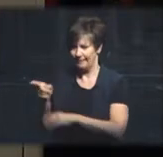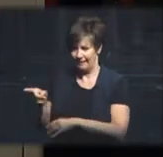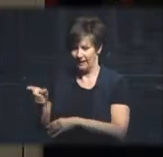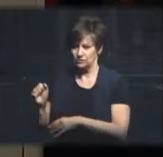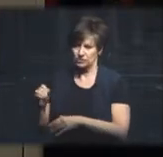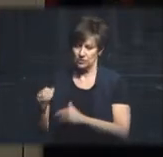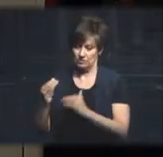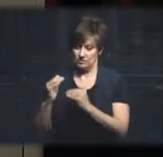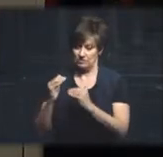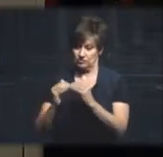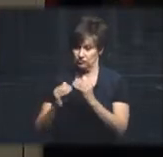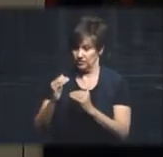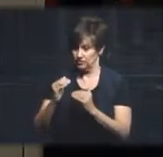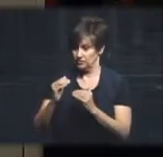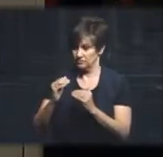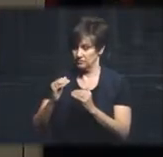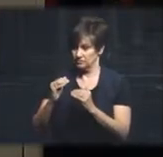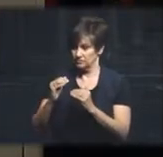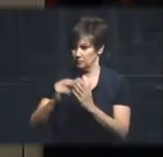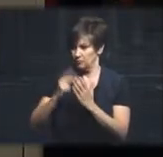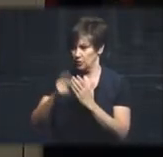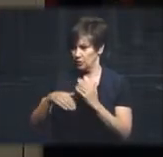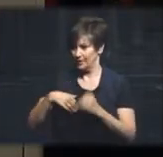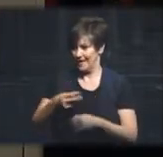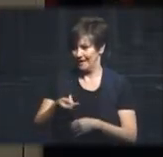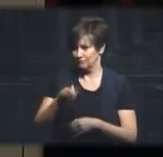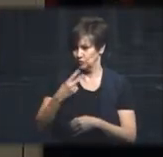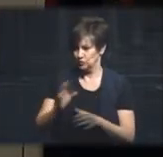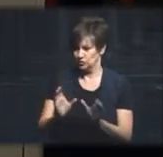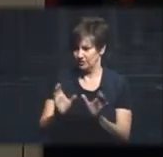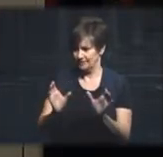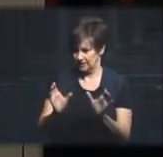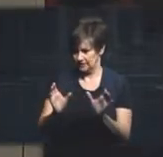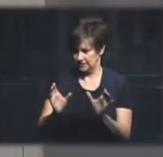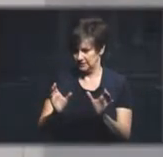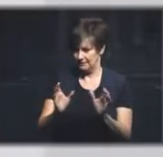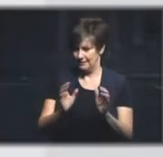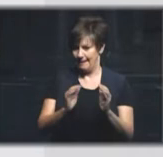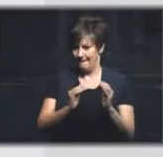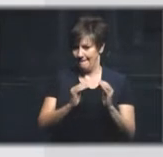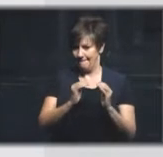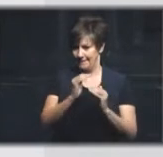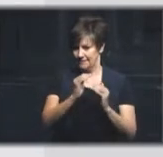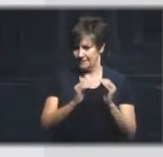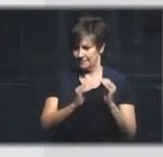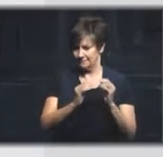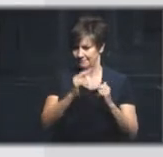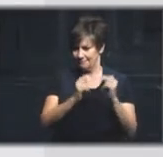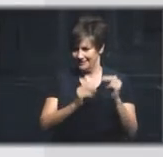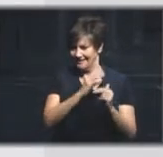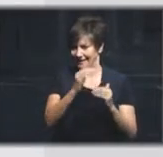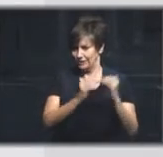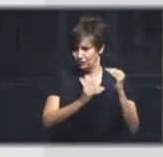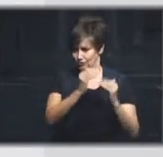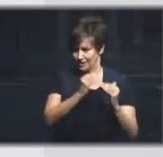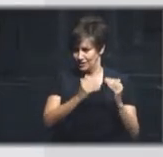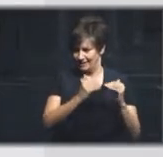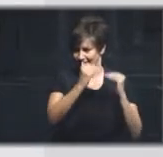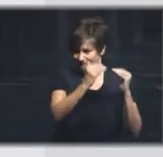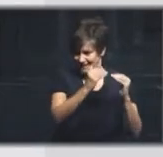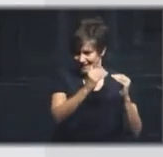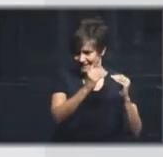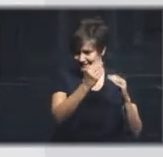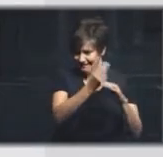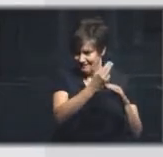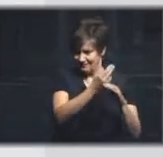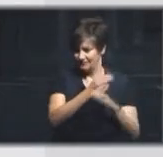the construction program will consist of two certificates, the Building and Construction Advanced Applications and Building and